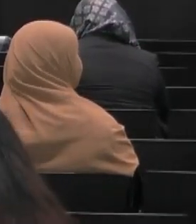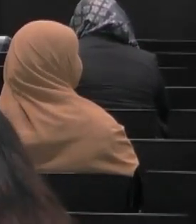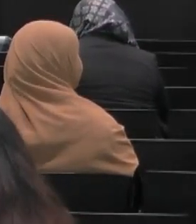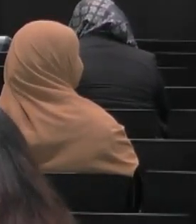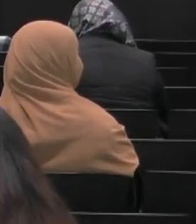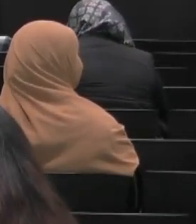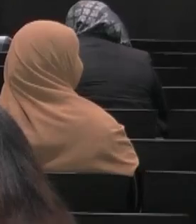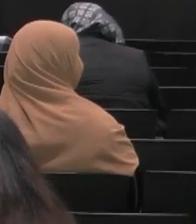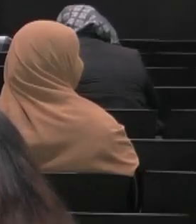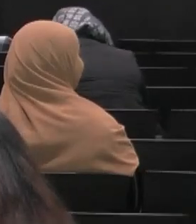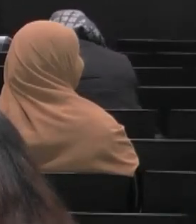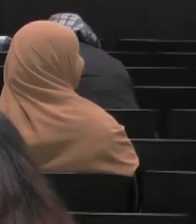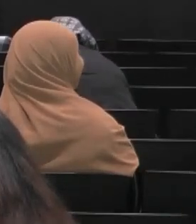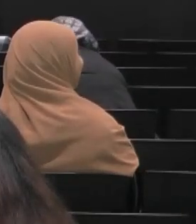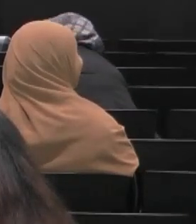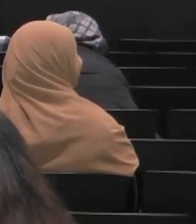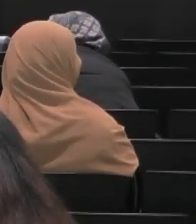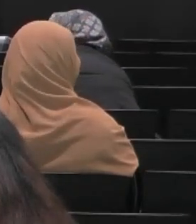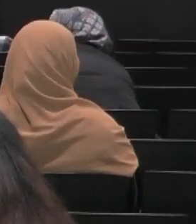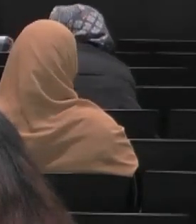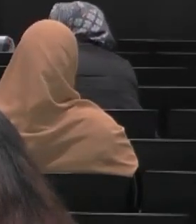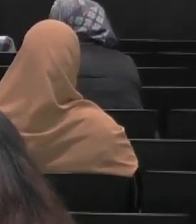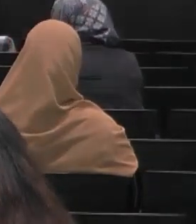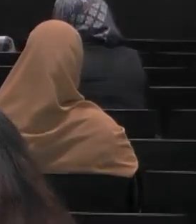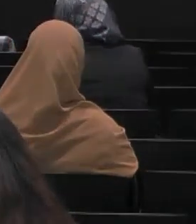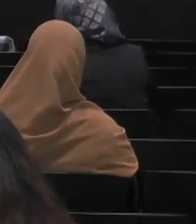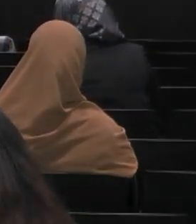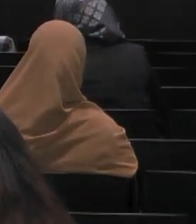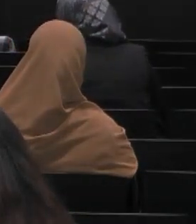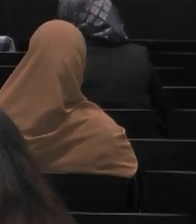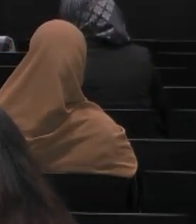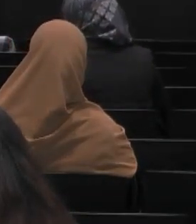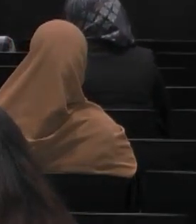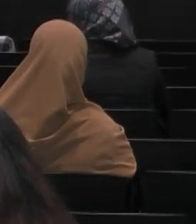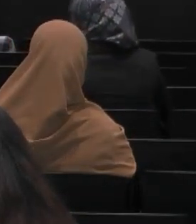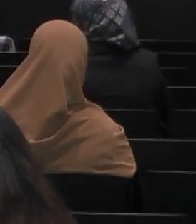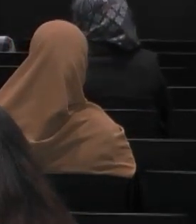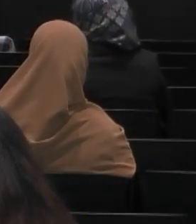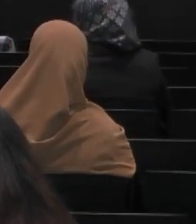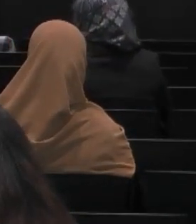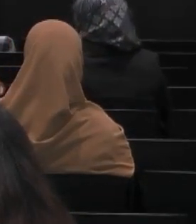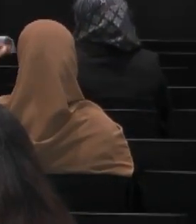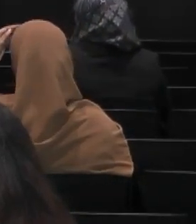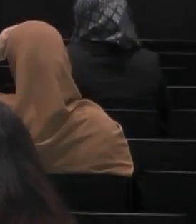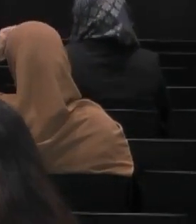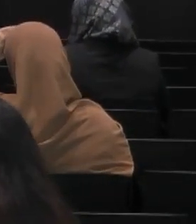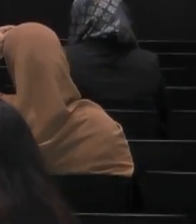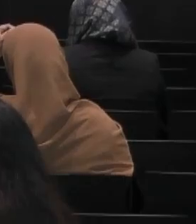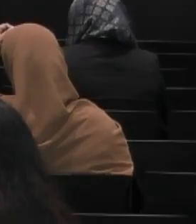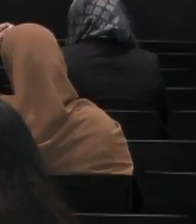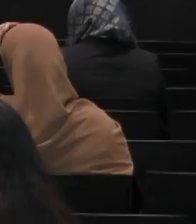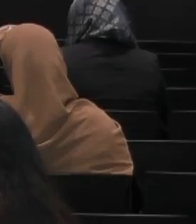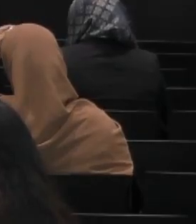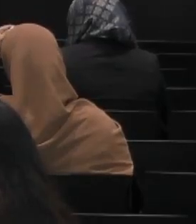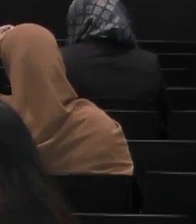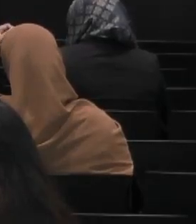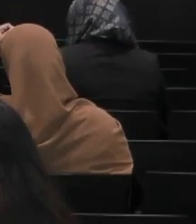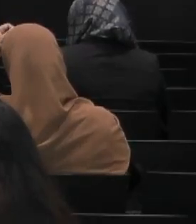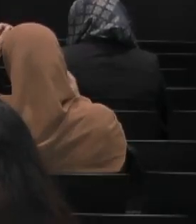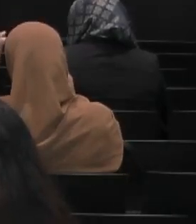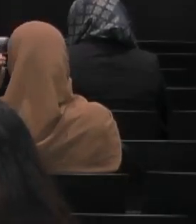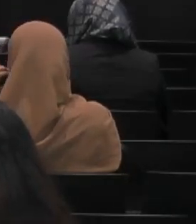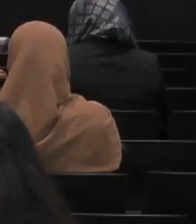Okay, hi everybody. Welcome to the session on empowering survivors,